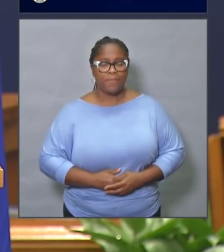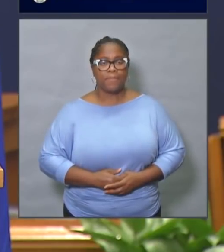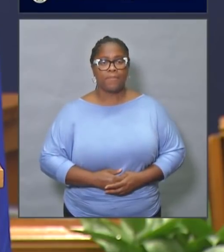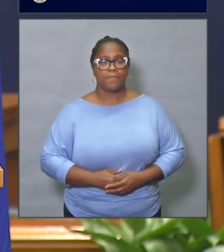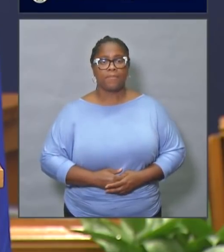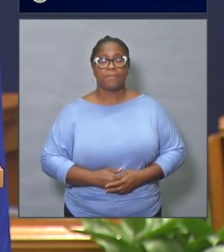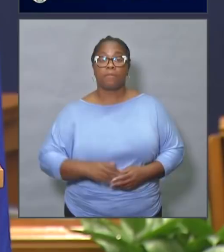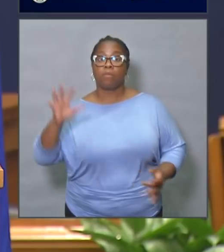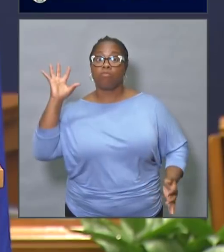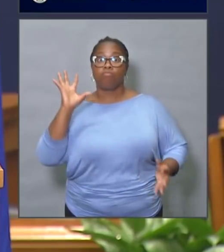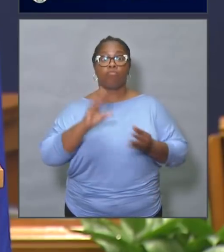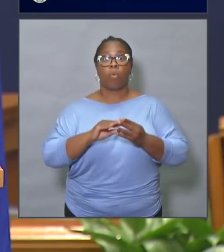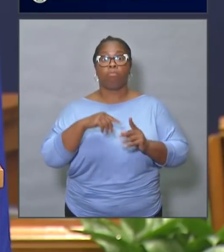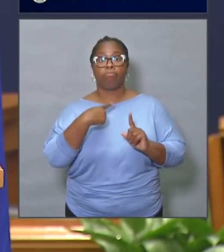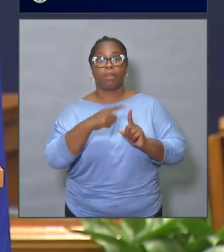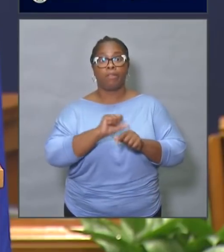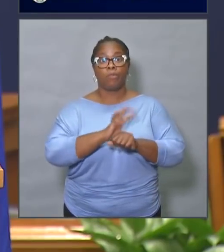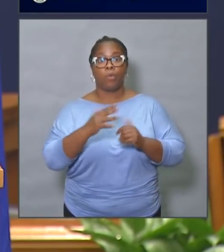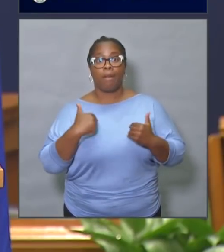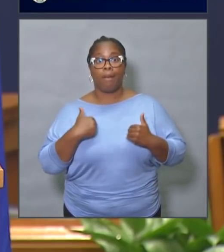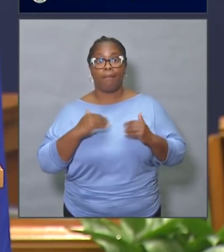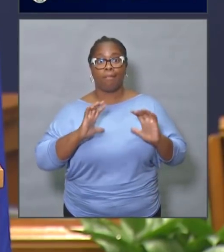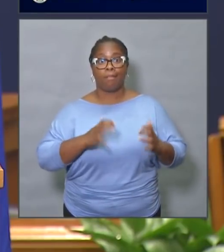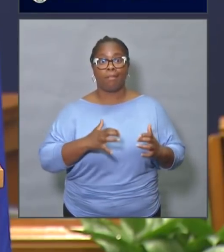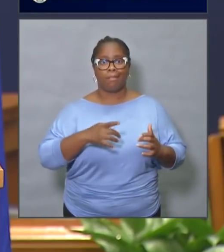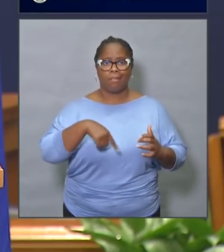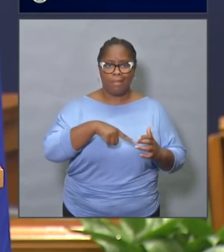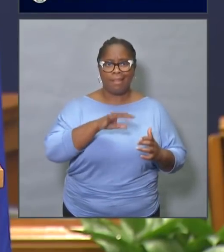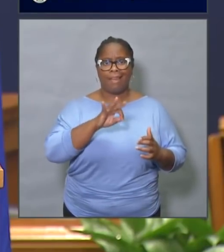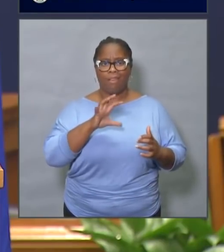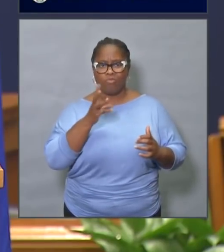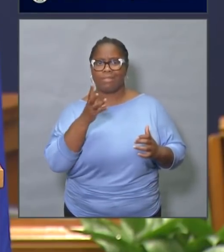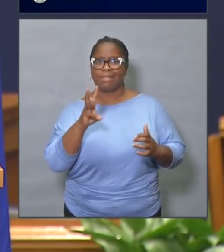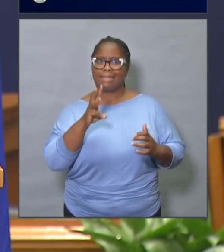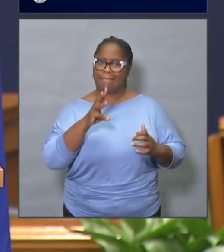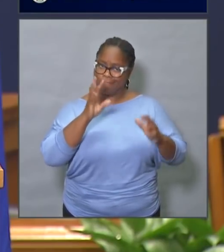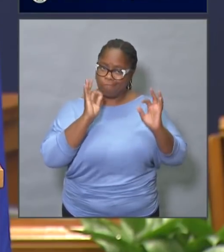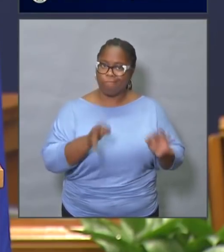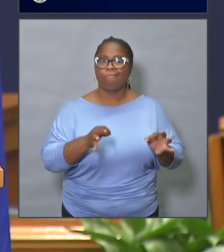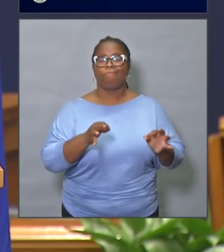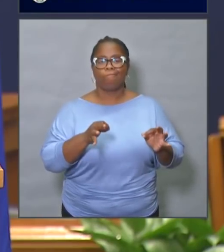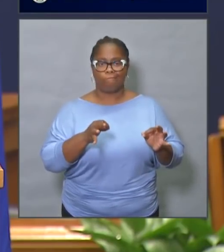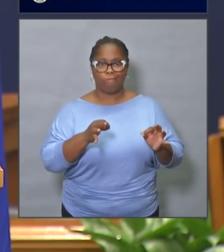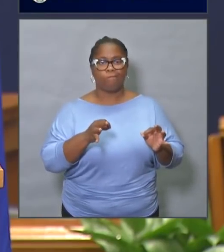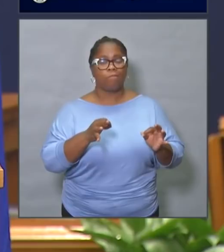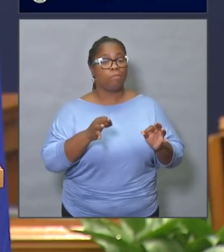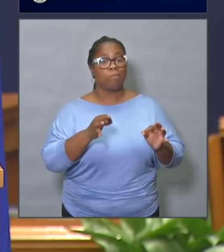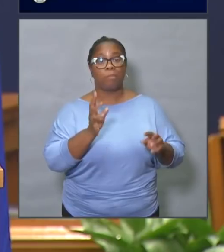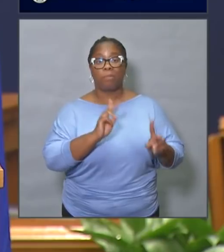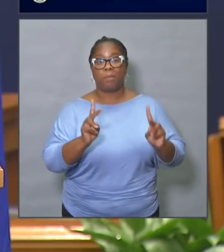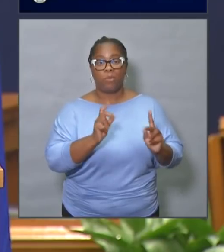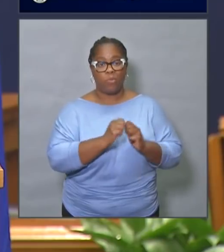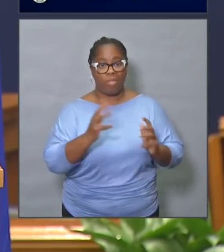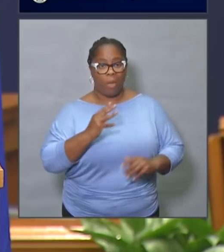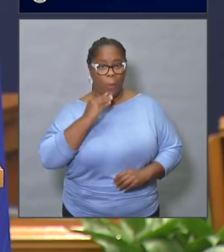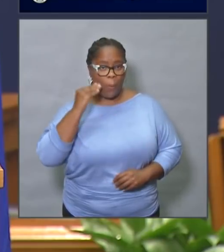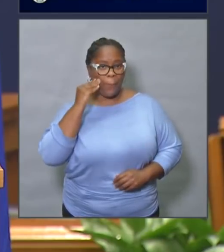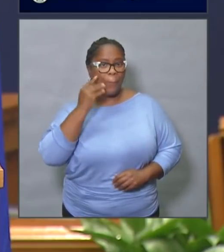our total cases, we're reporting 916 confirmed cases among people experiencing